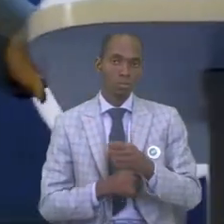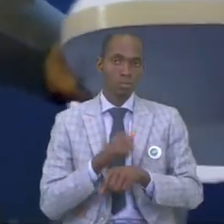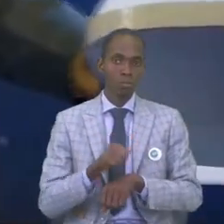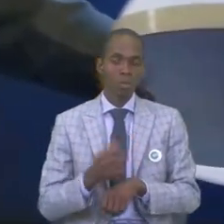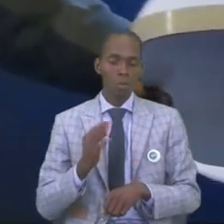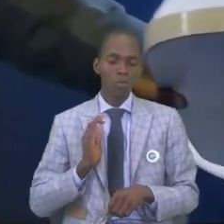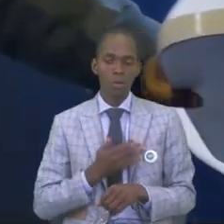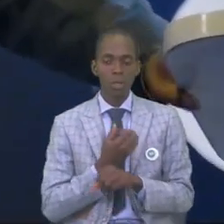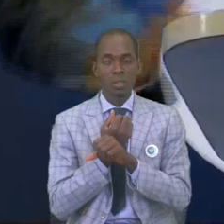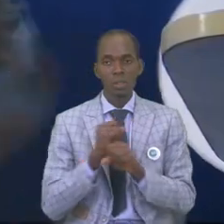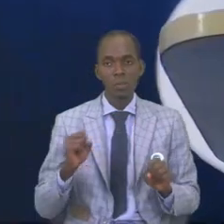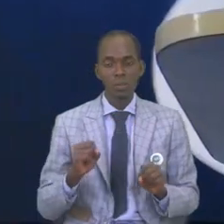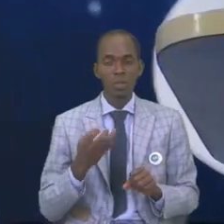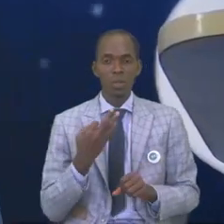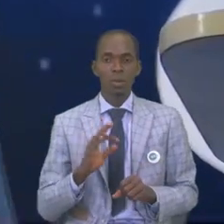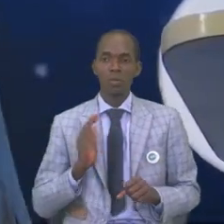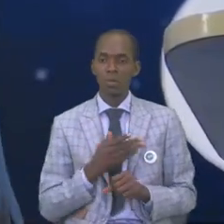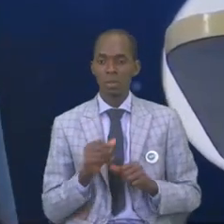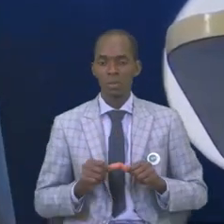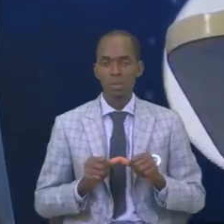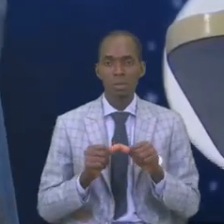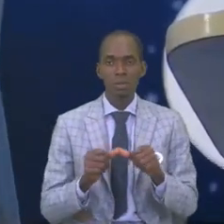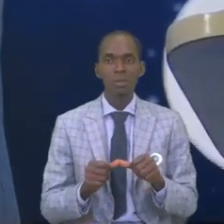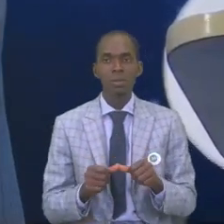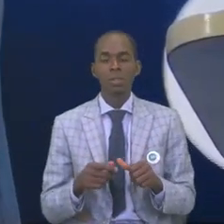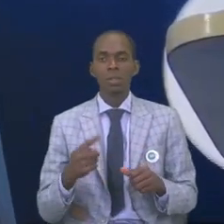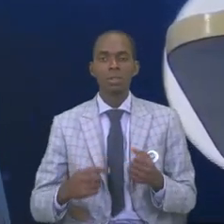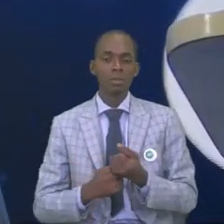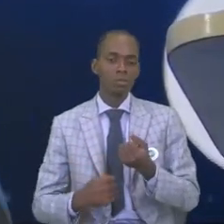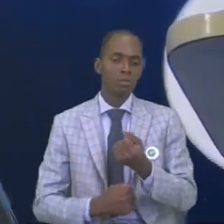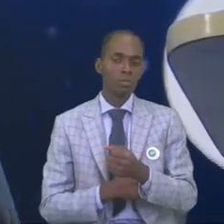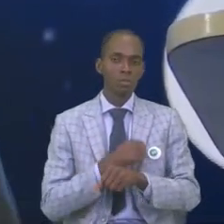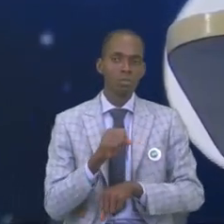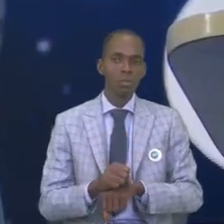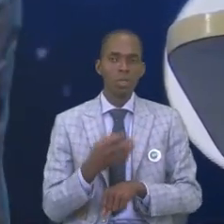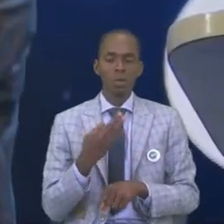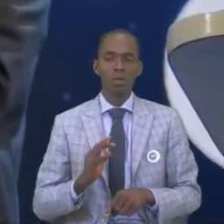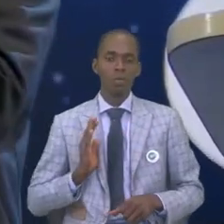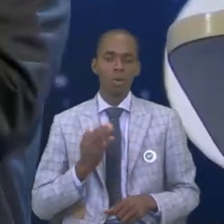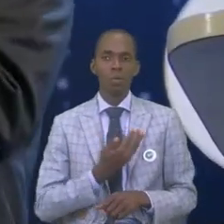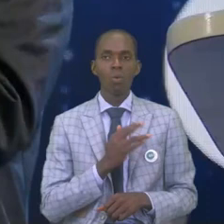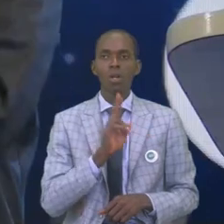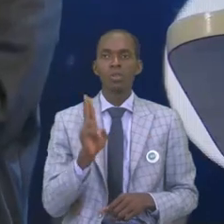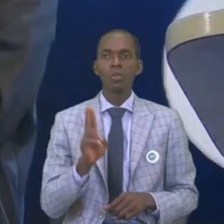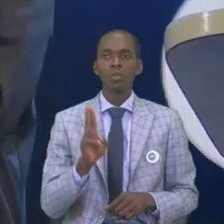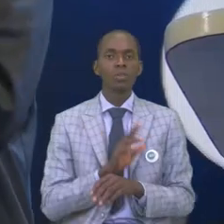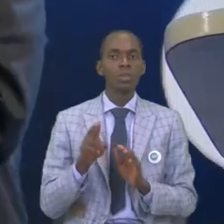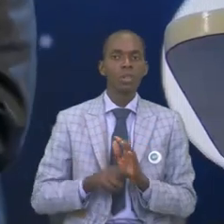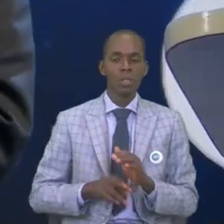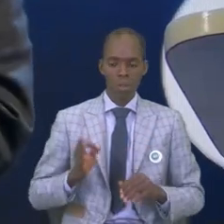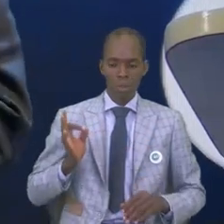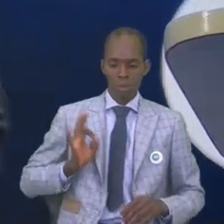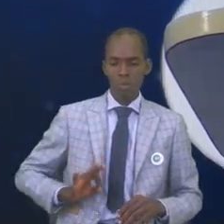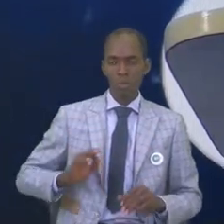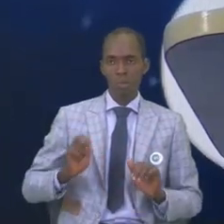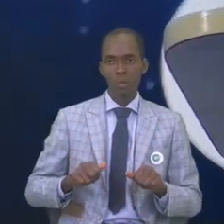steadfastness, and the cornerstone of our steadfastness and usefulness, profitability in the kingdom of